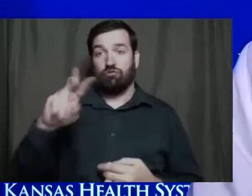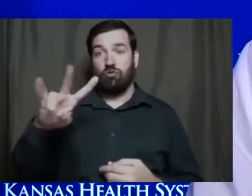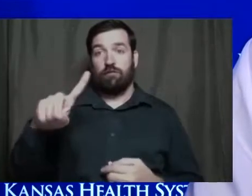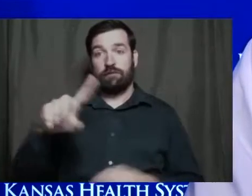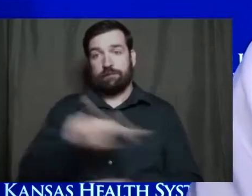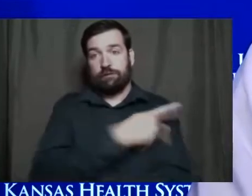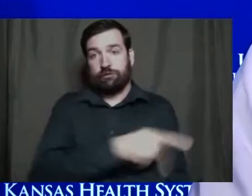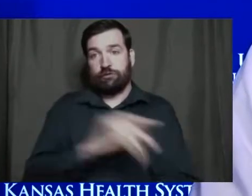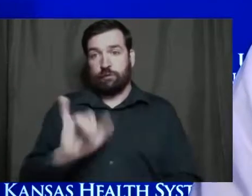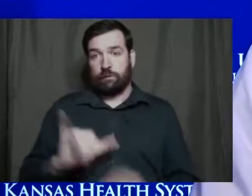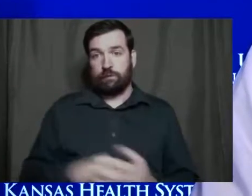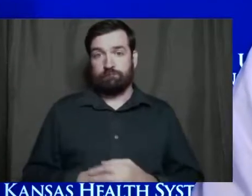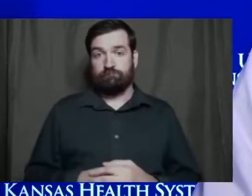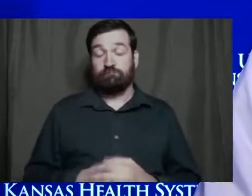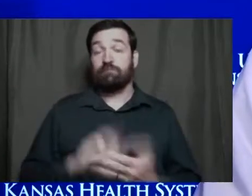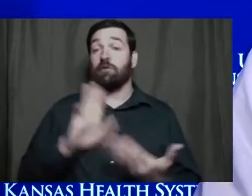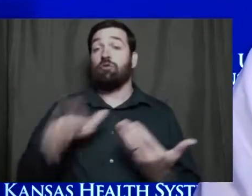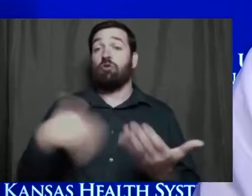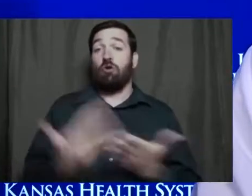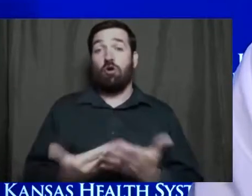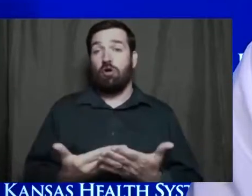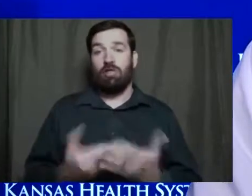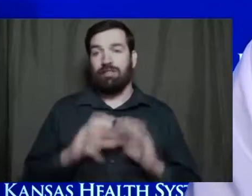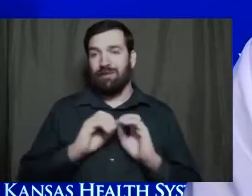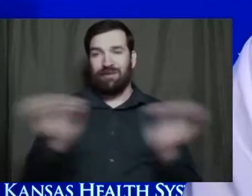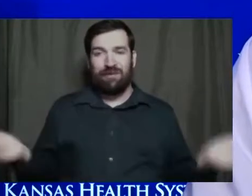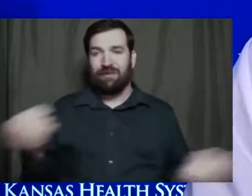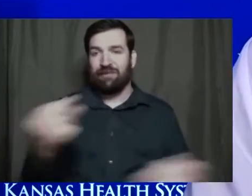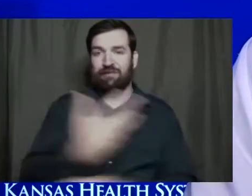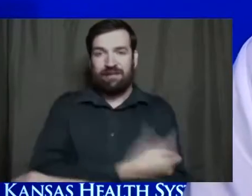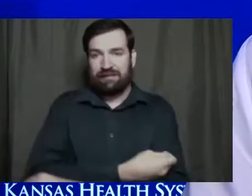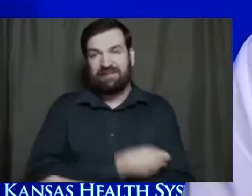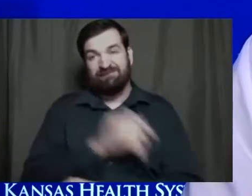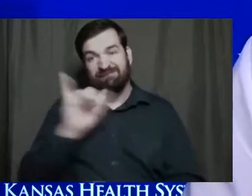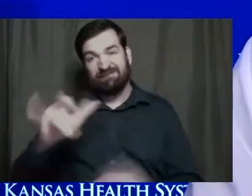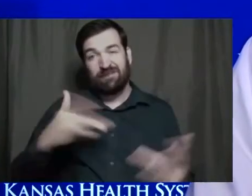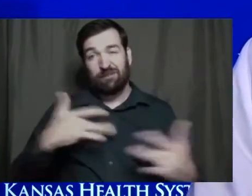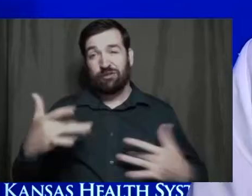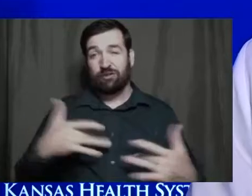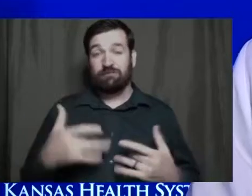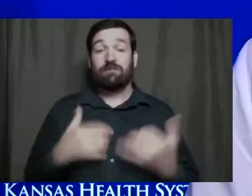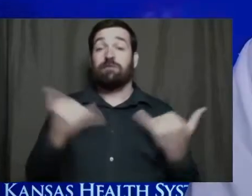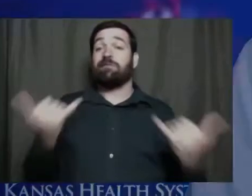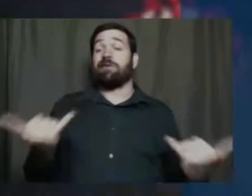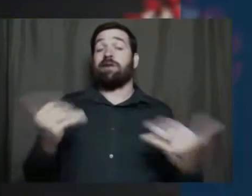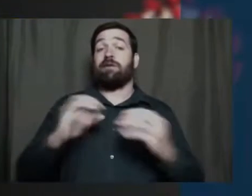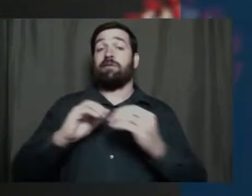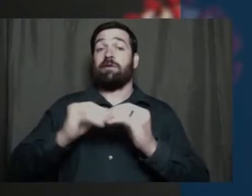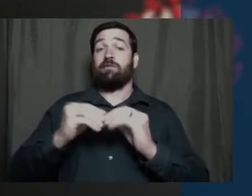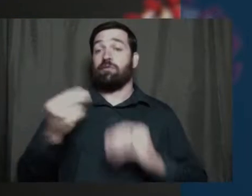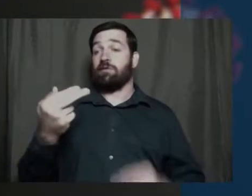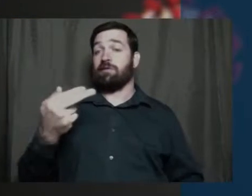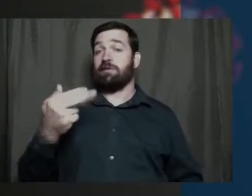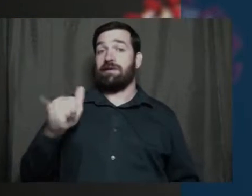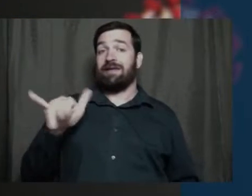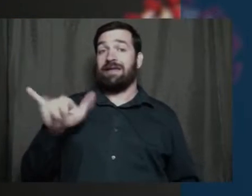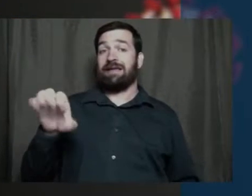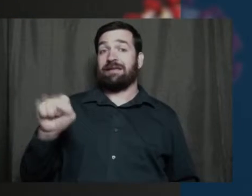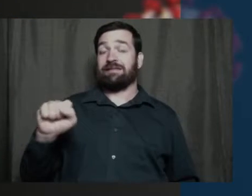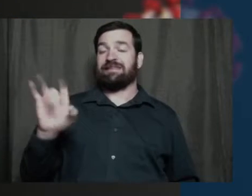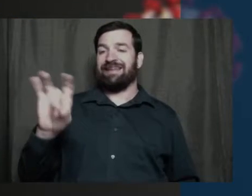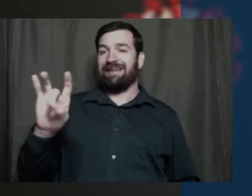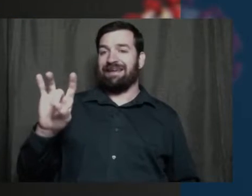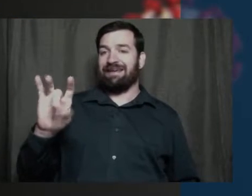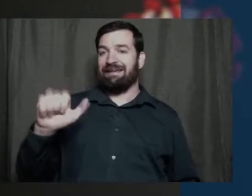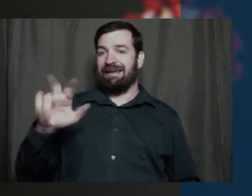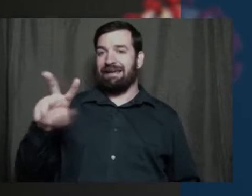of these of which were unvaccinated, so that's a concern. Right now the numbers, Hayes has 8 active and 1 in that